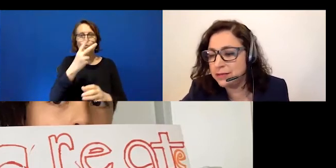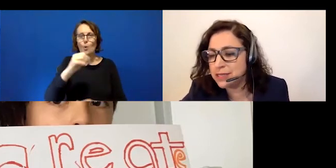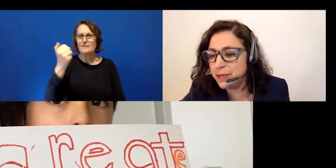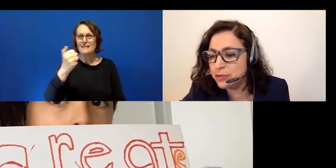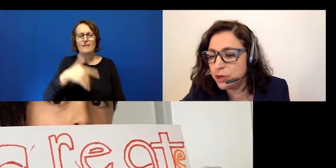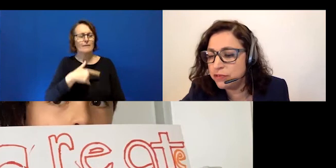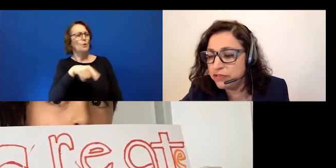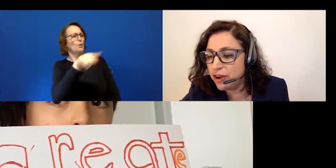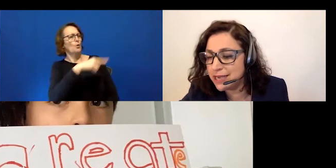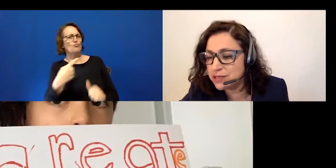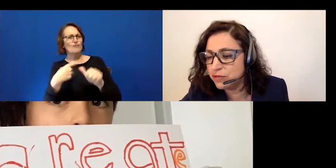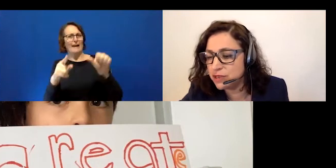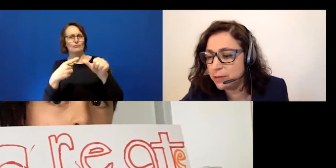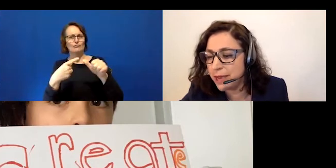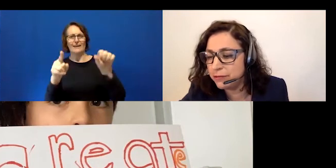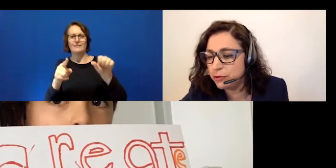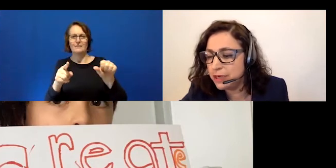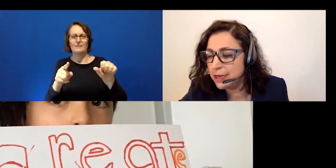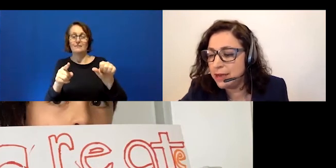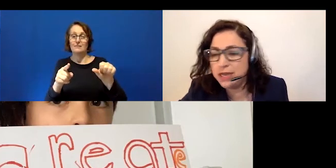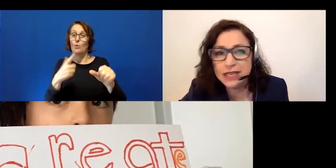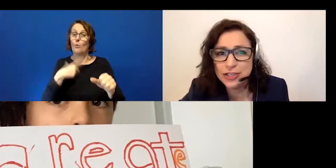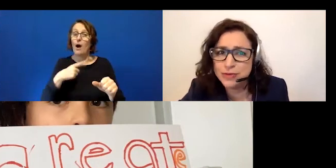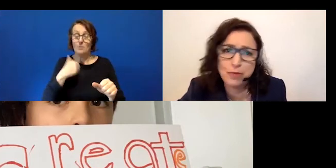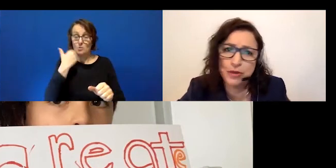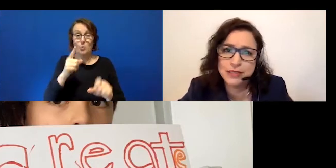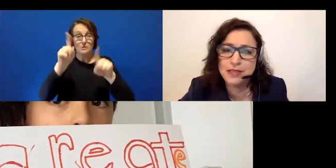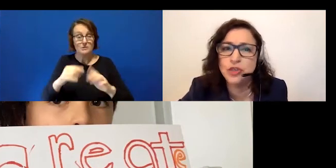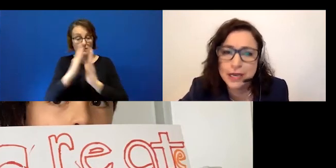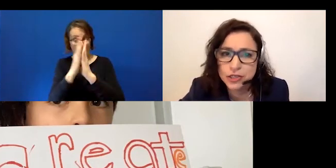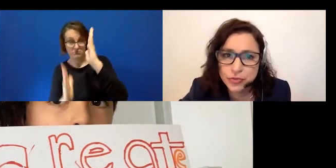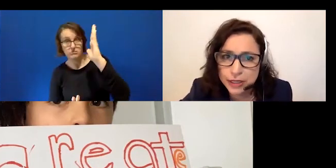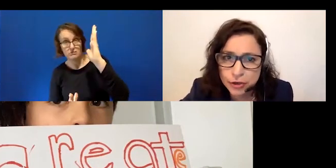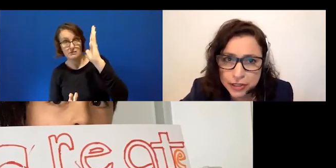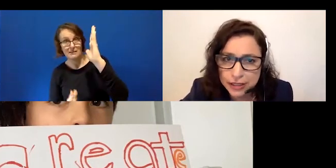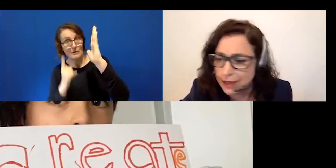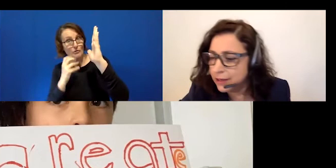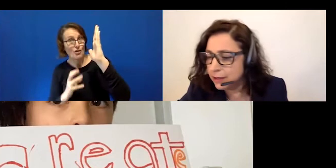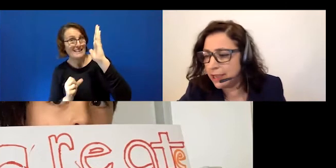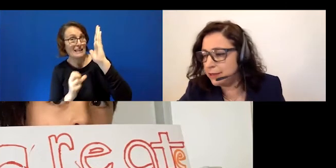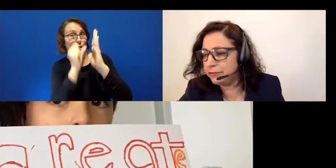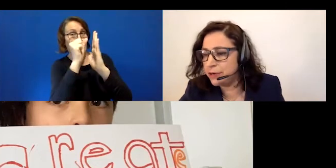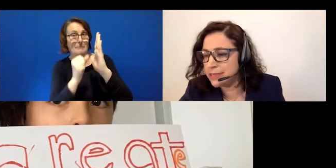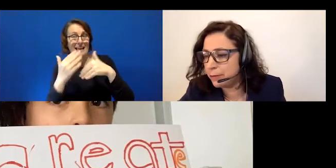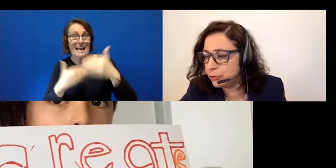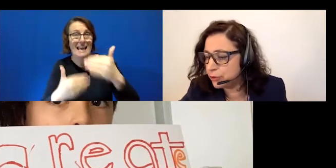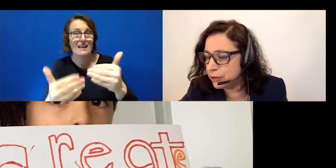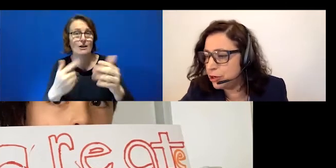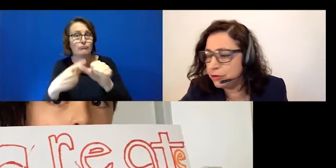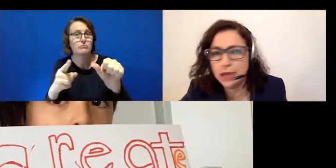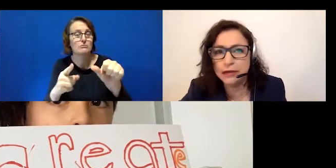that. That's because we often find ourselves on the back foot and needing to respond to situations really urgently, like, for